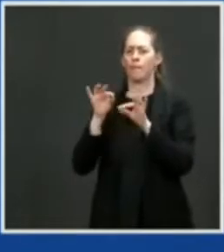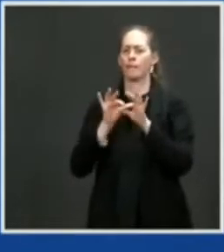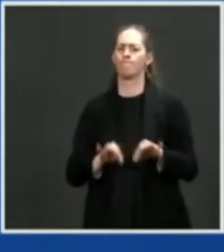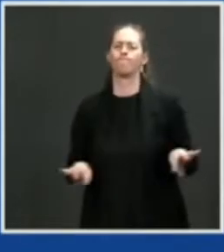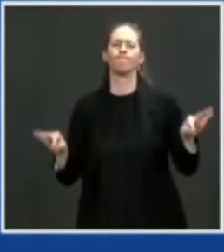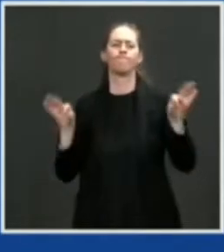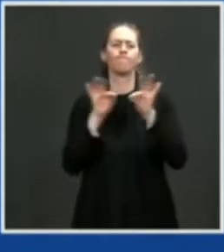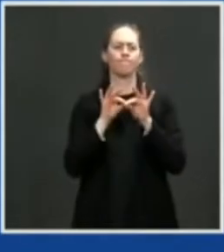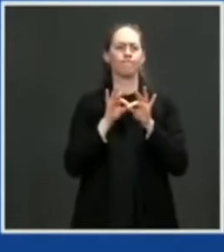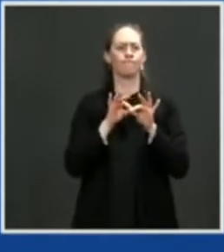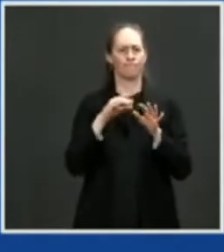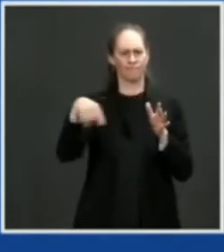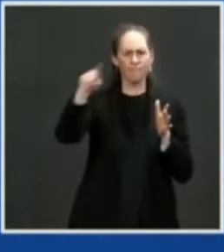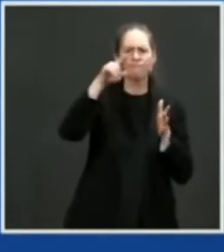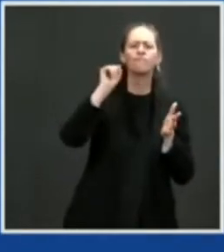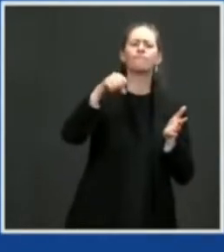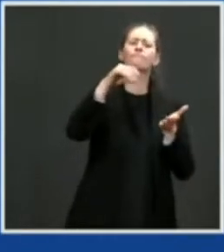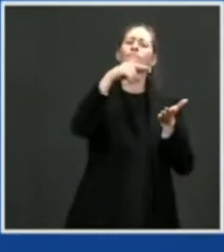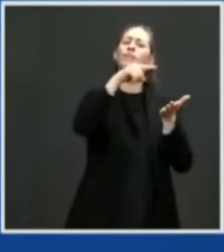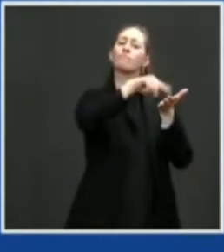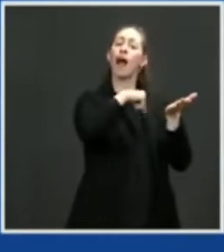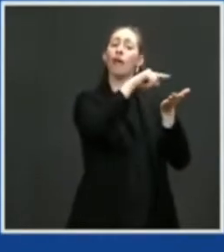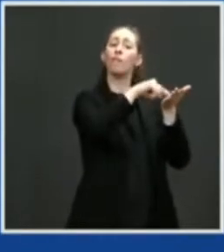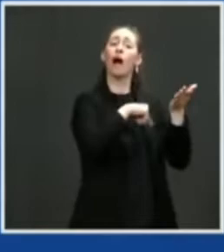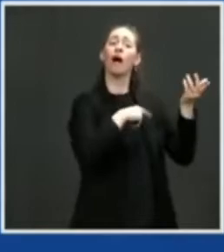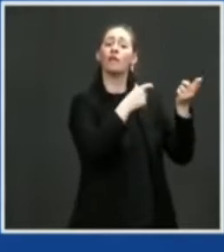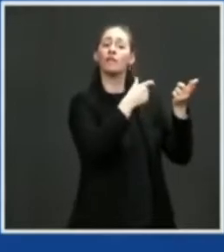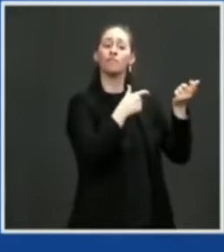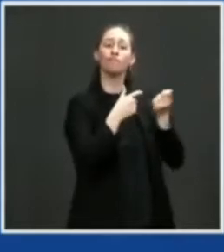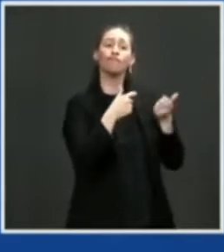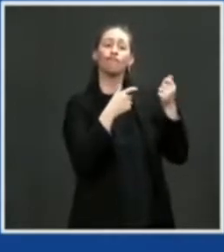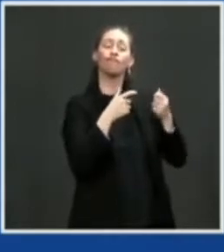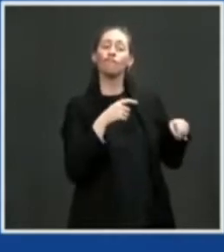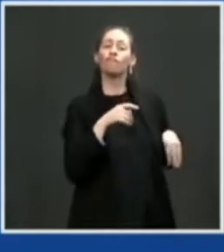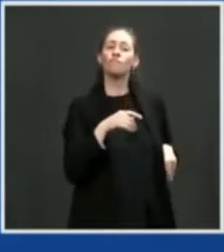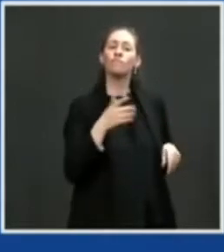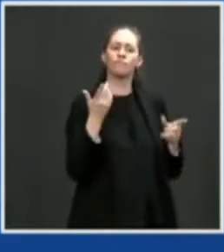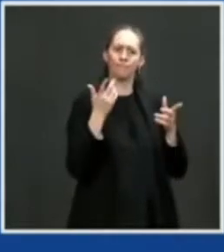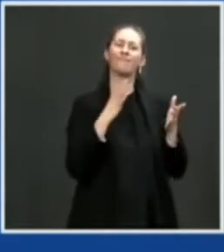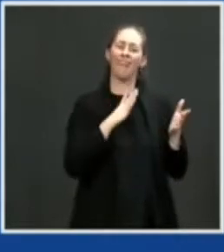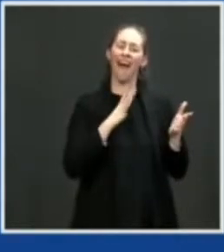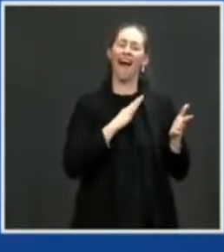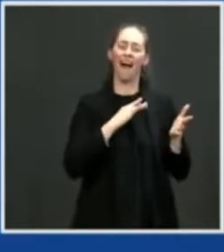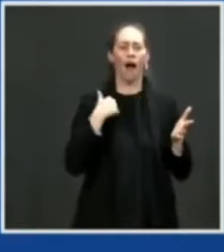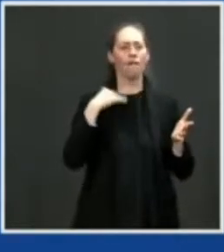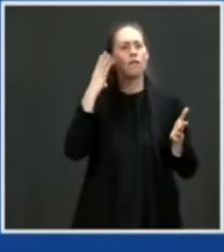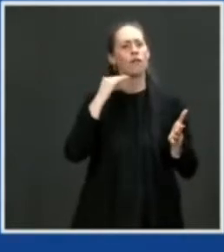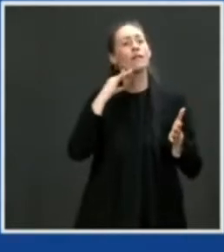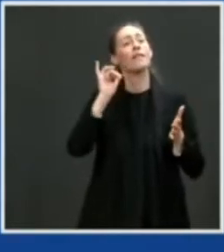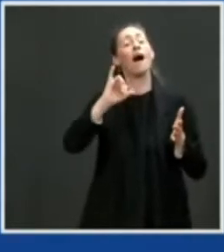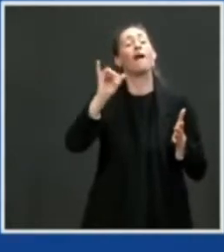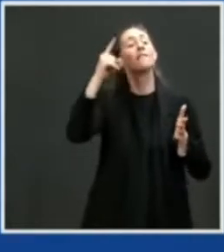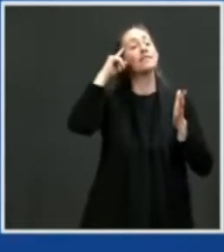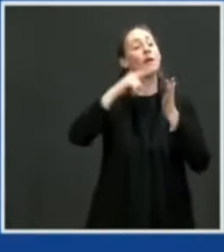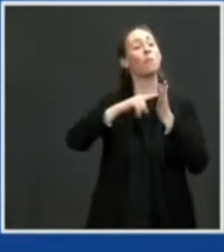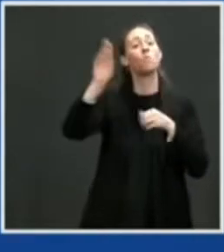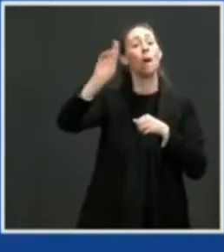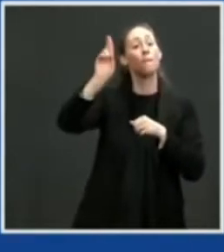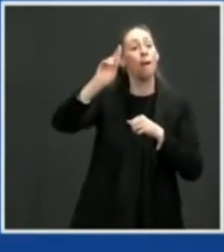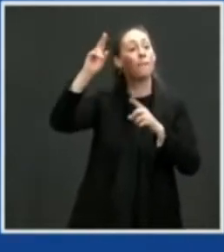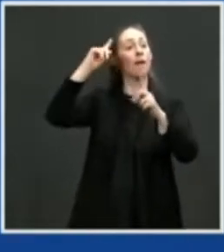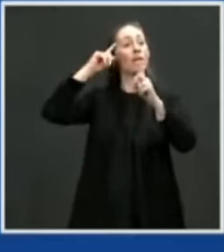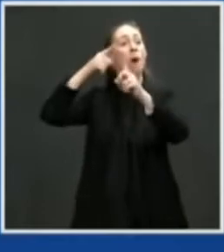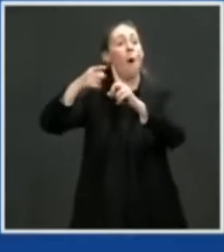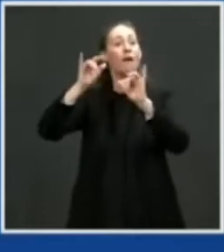done here. It And some hurts of my you face have to been say around that long sometimes. enough to know that used to be a great Republican goal and initiative.